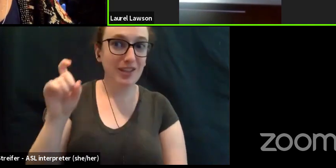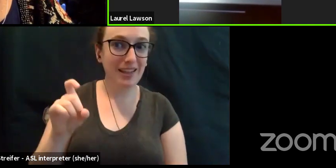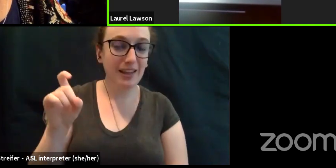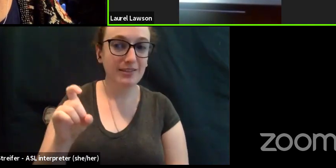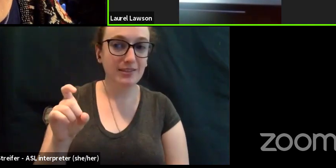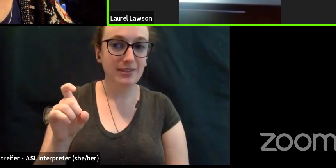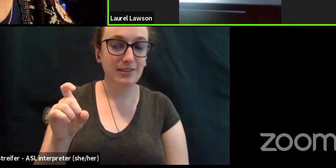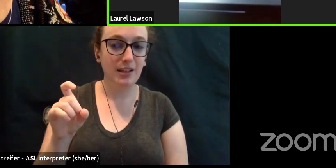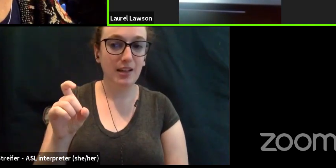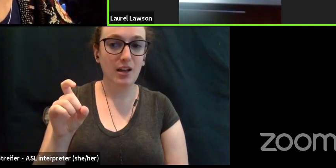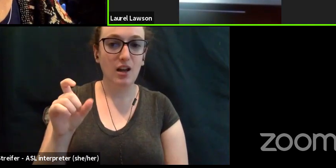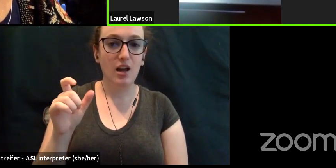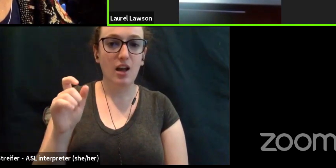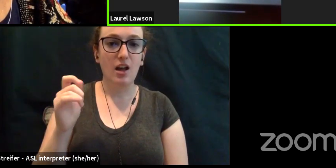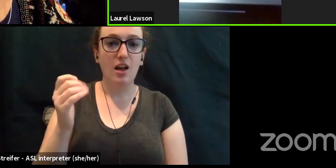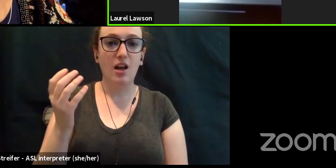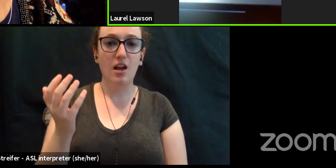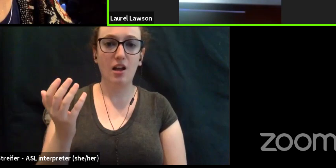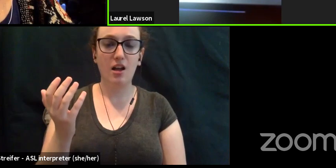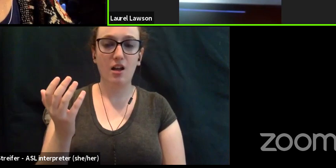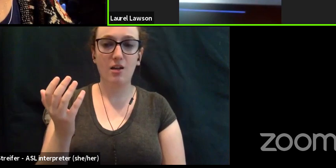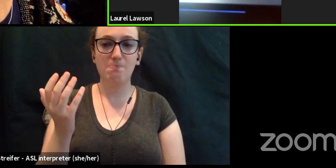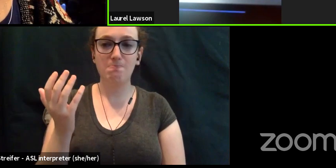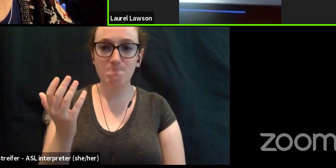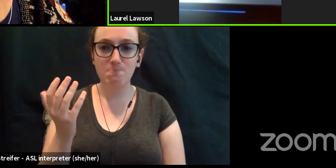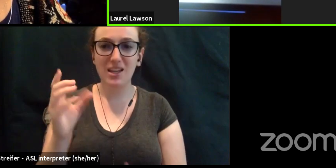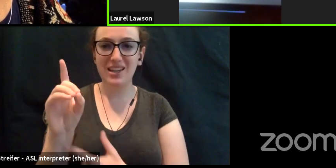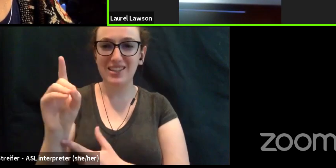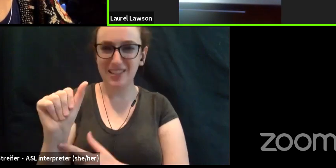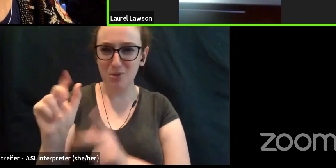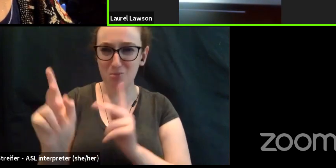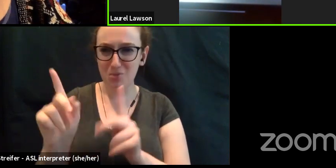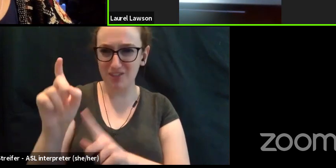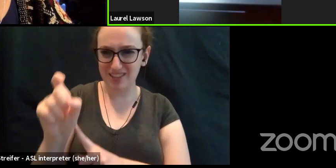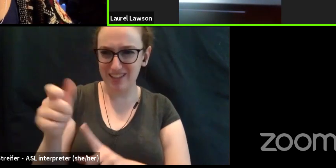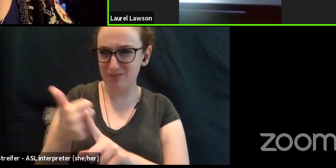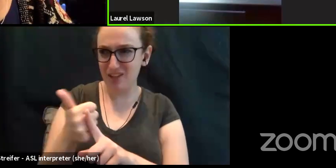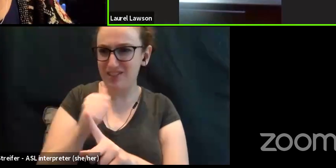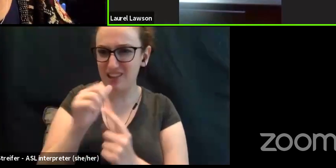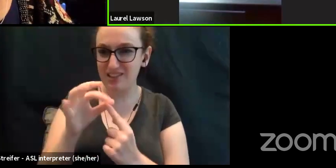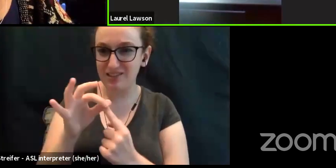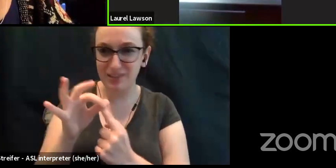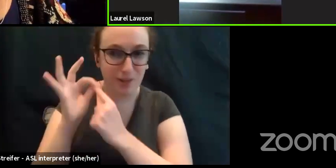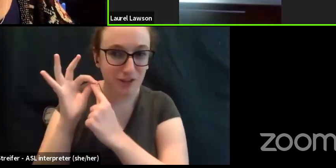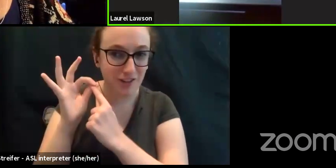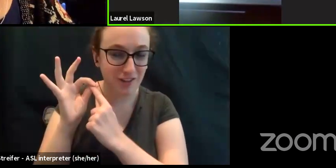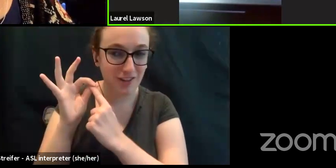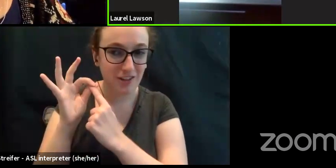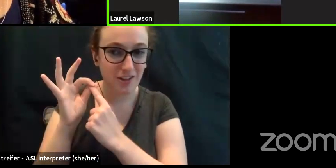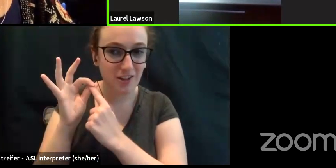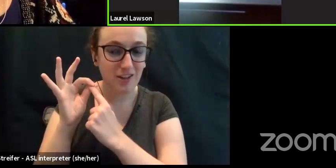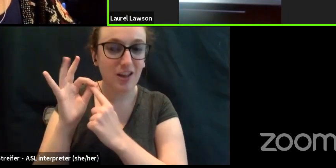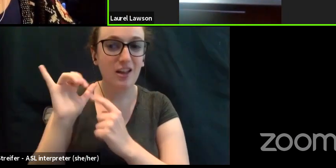out, a disabled person's needs are not special. The term is enshrined in